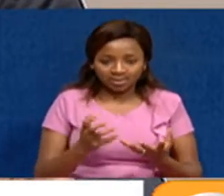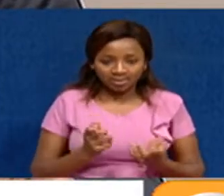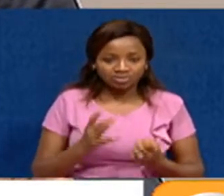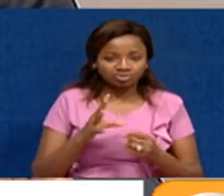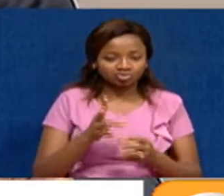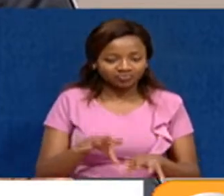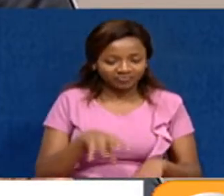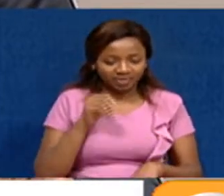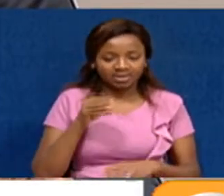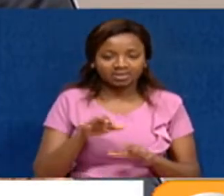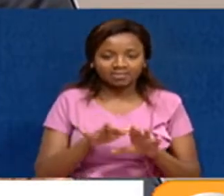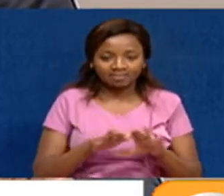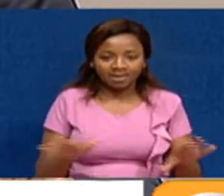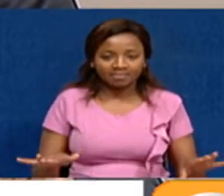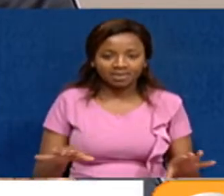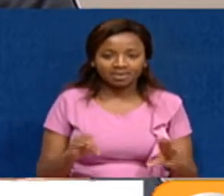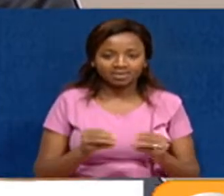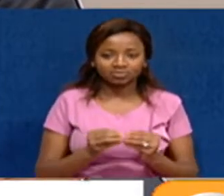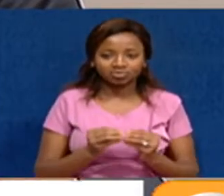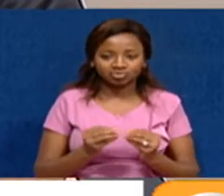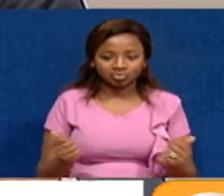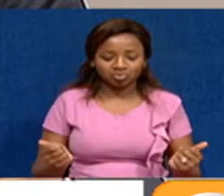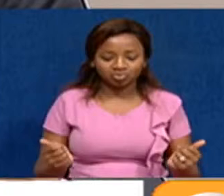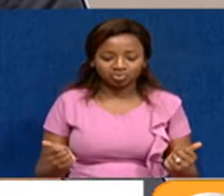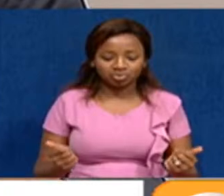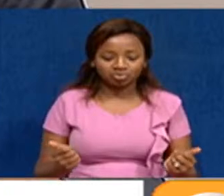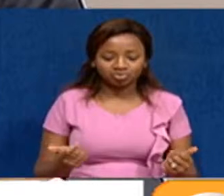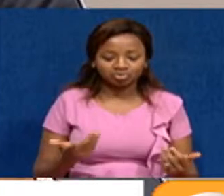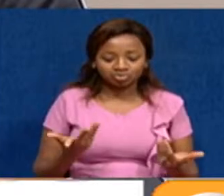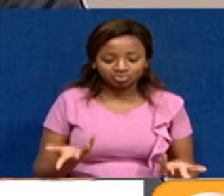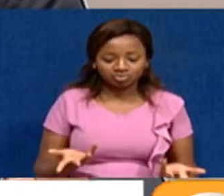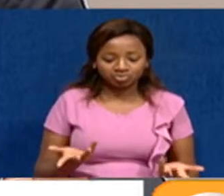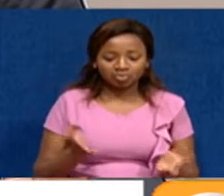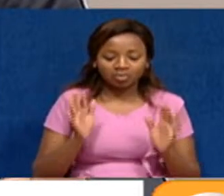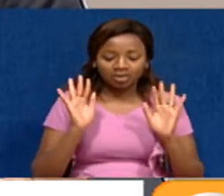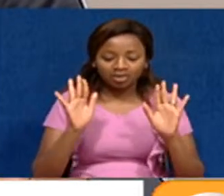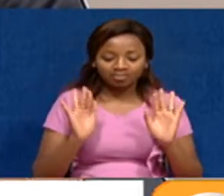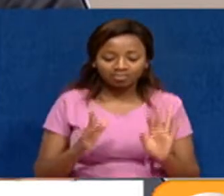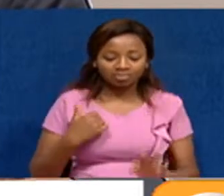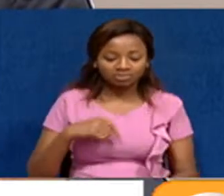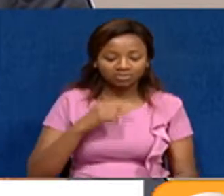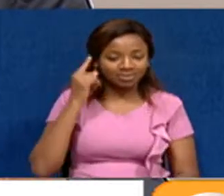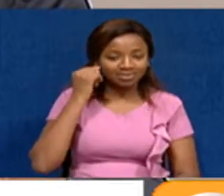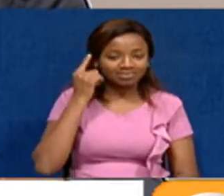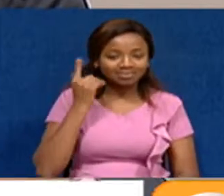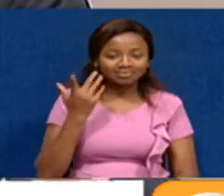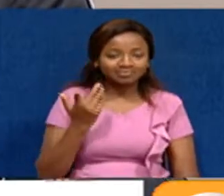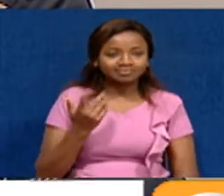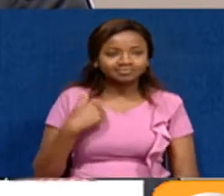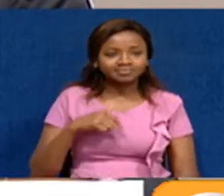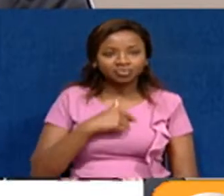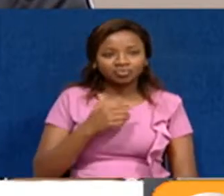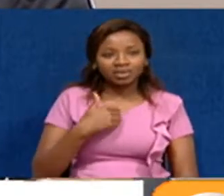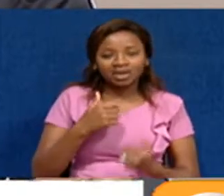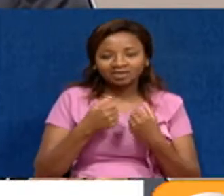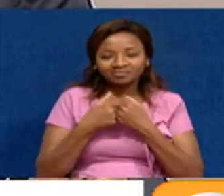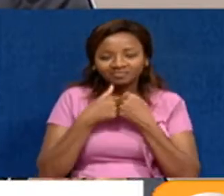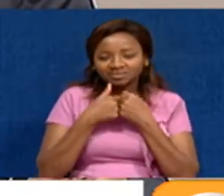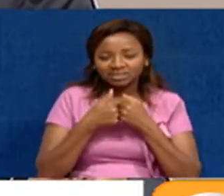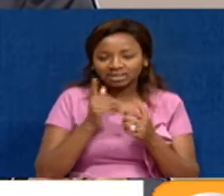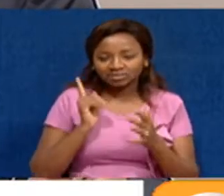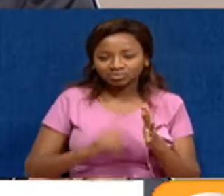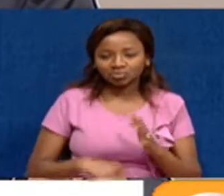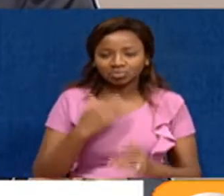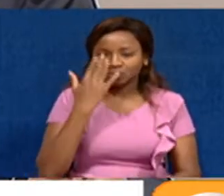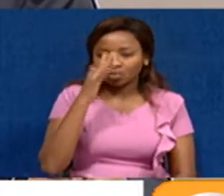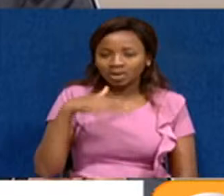long-term solutions, you see. And what we need to ask ourselves and all stakeholders, what are our challenges? Why do we keep on going back to the same